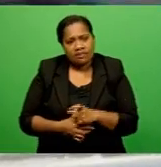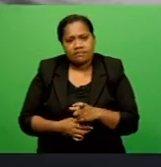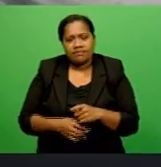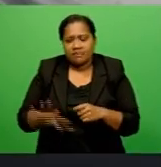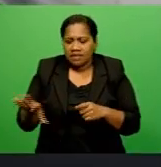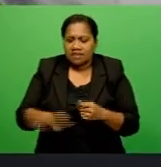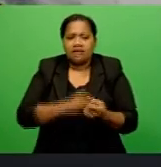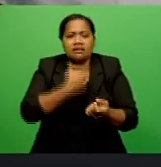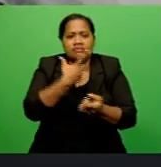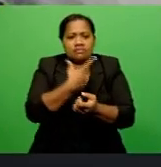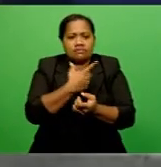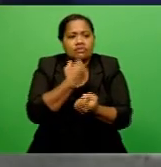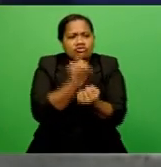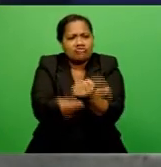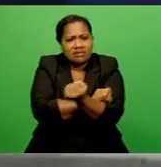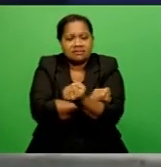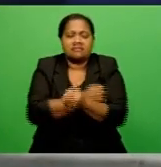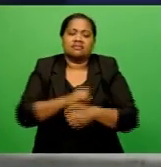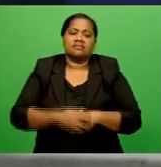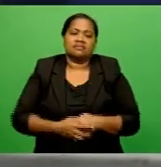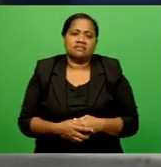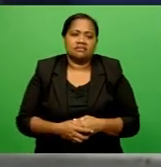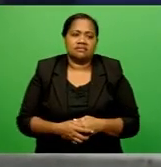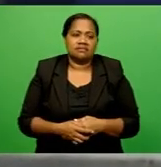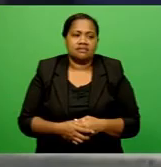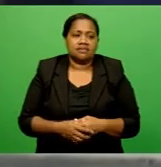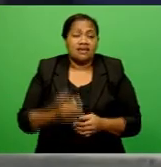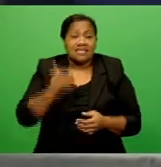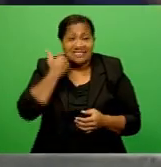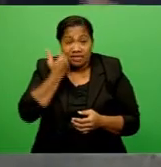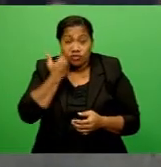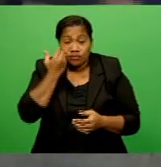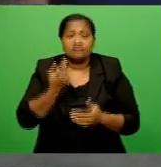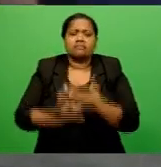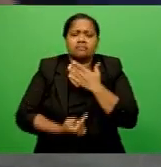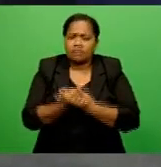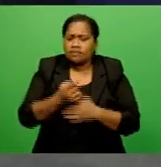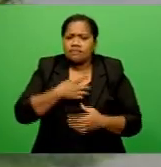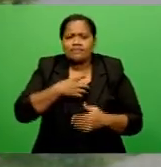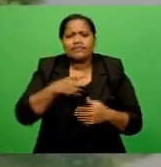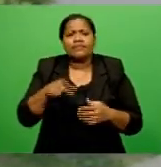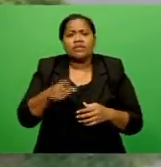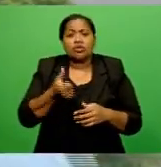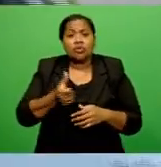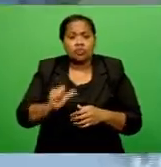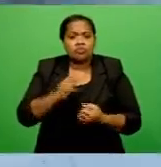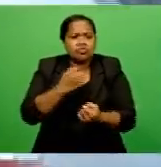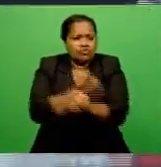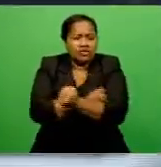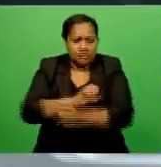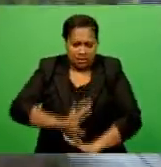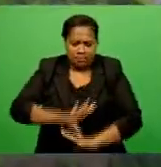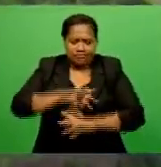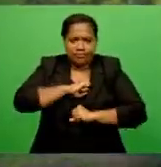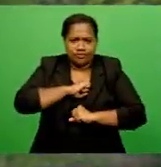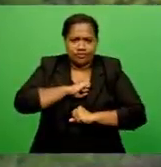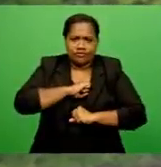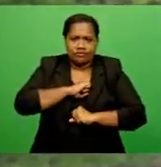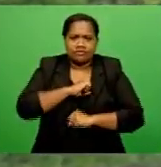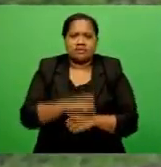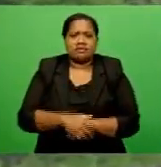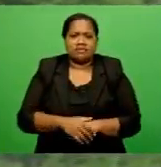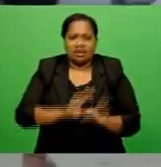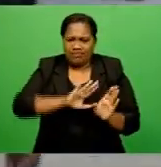entertain the client. Sex workers are more likely to use drugs to increase confidence and to decrease feelings of guilt and